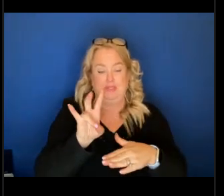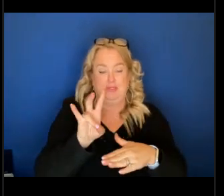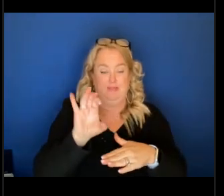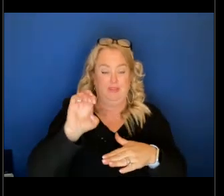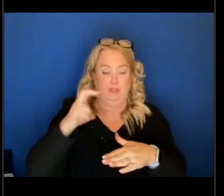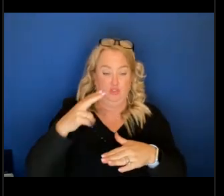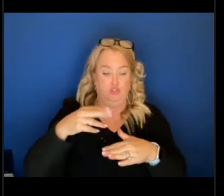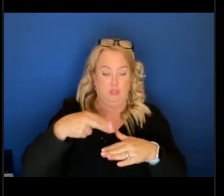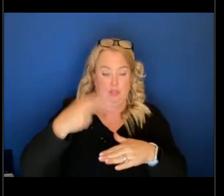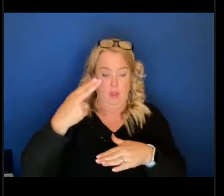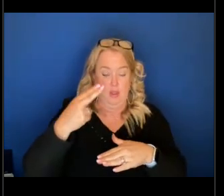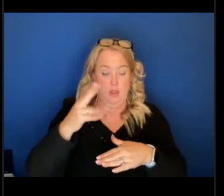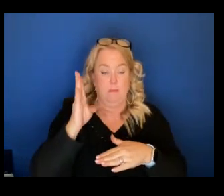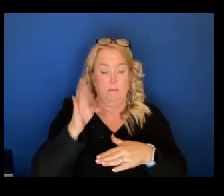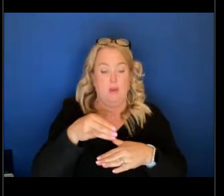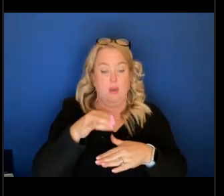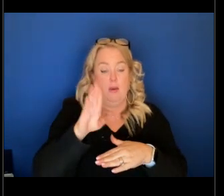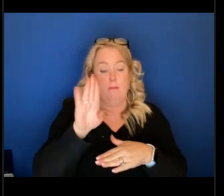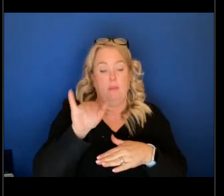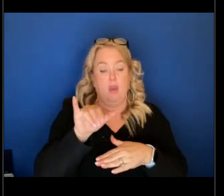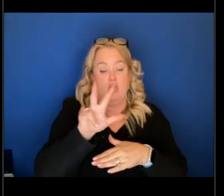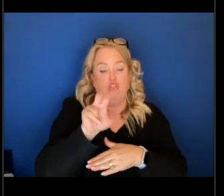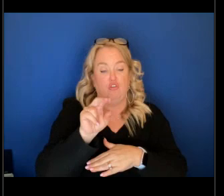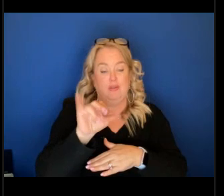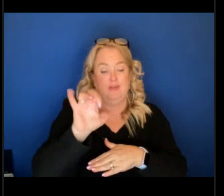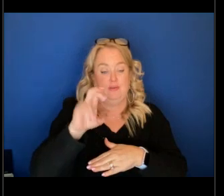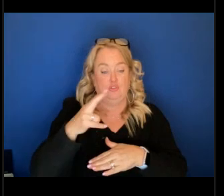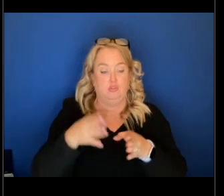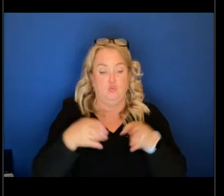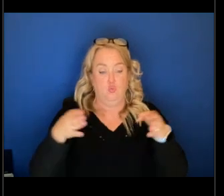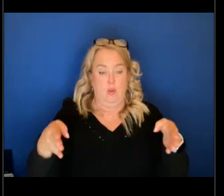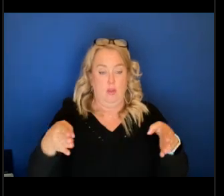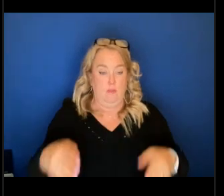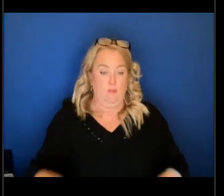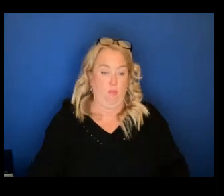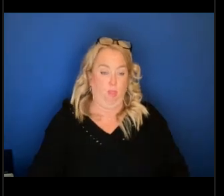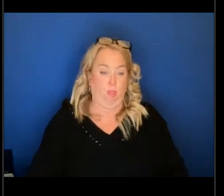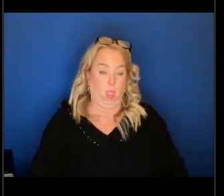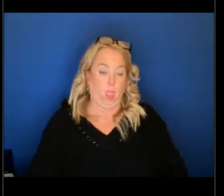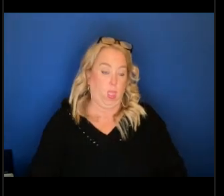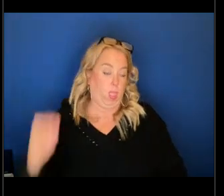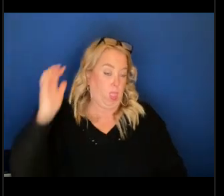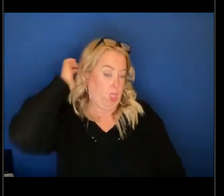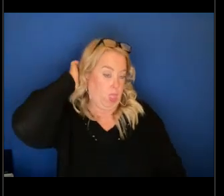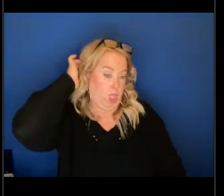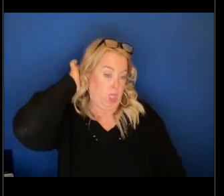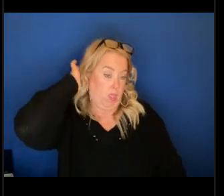by 30 inches wide needs to be installed.